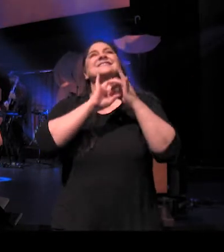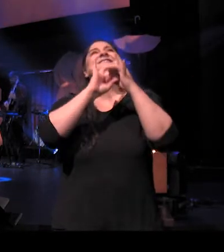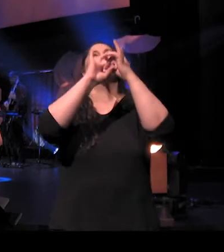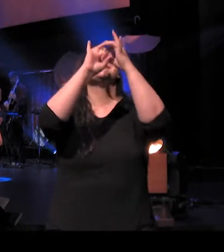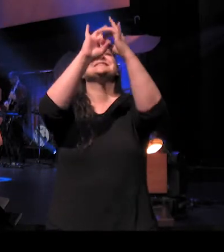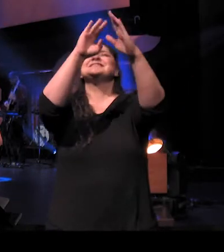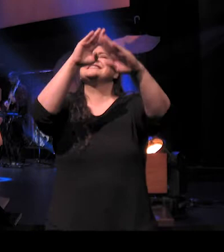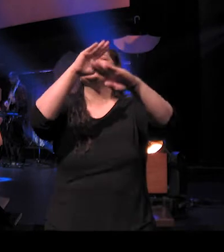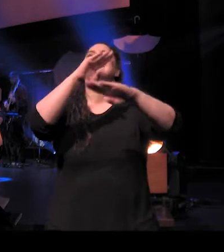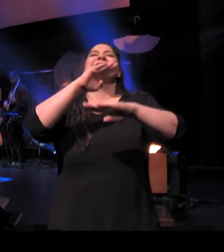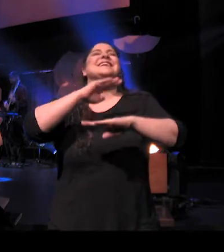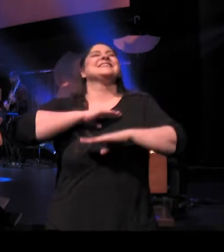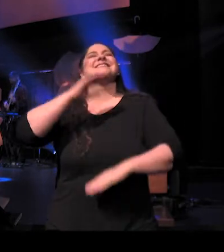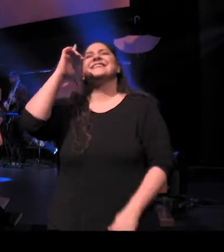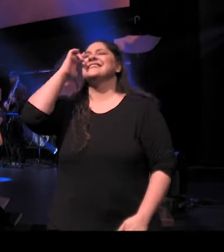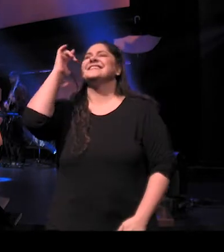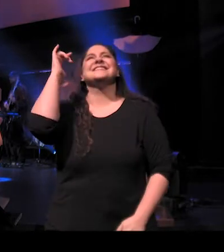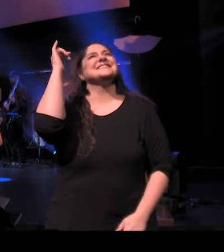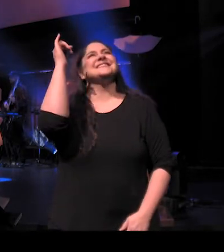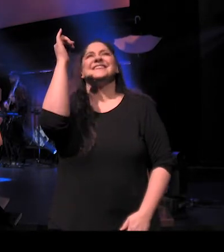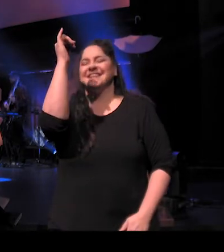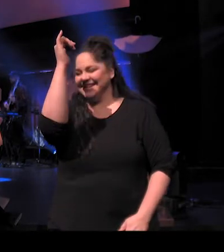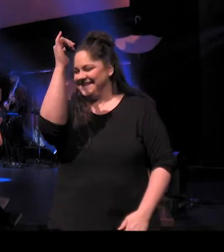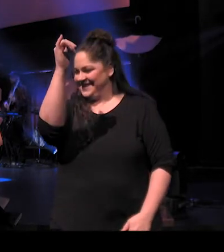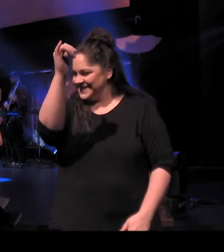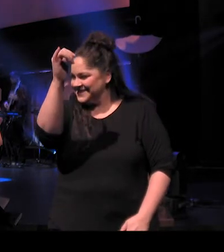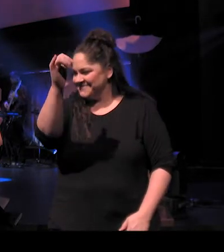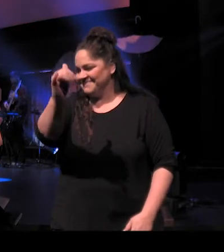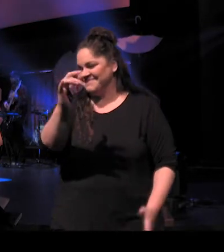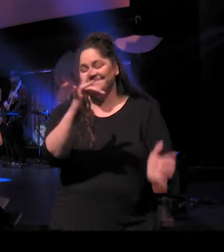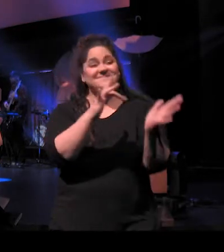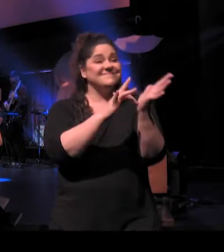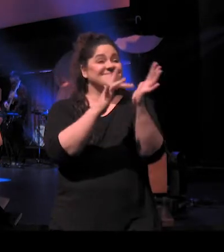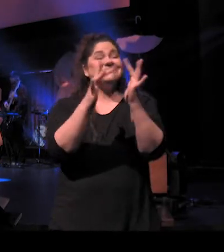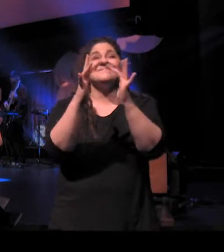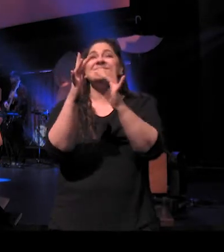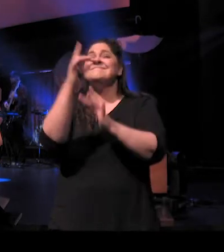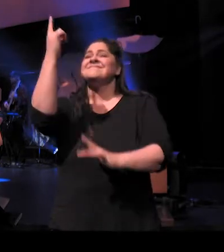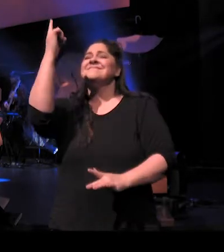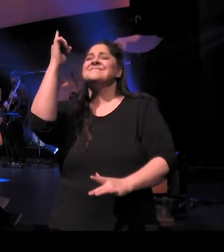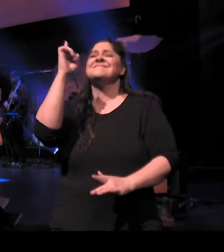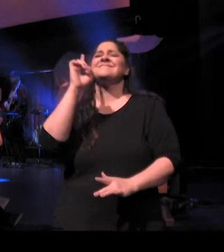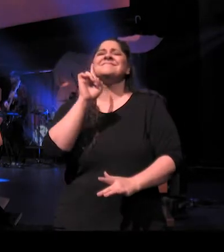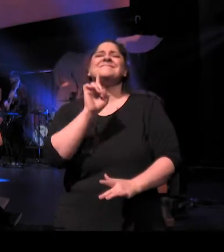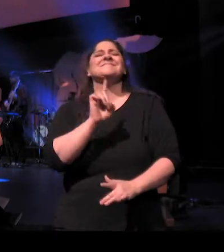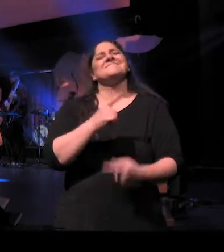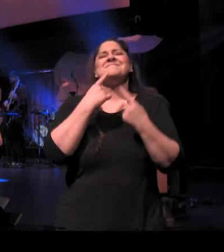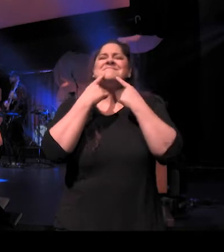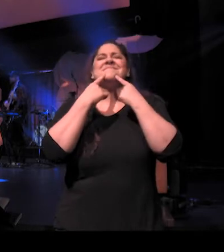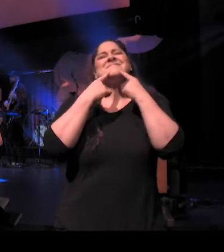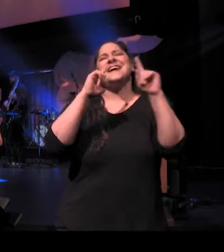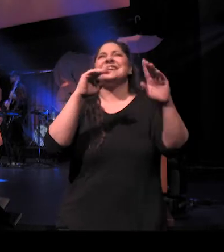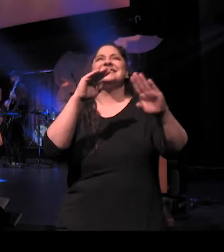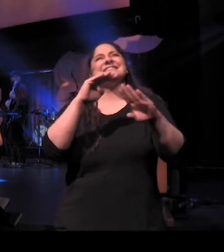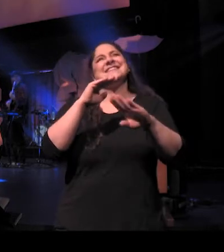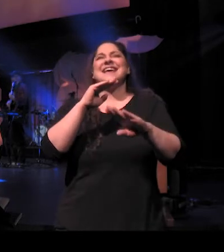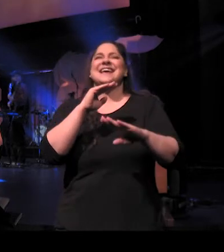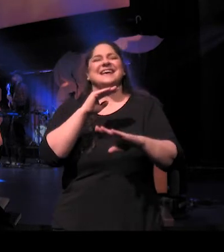runs dry. Drink from the water, come and thirst no more.